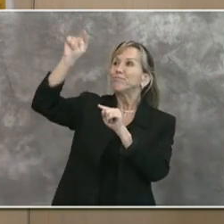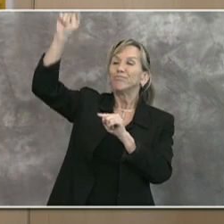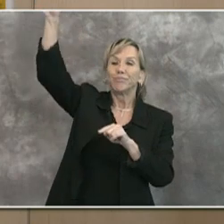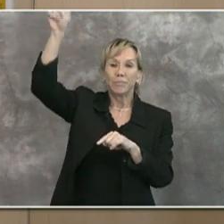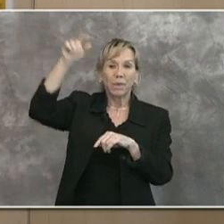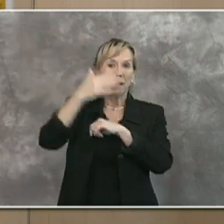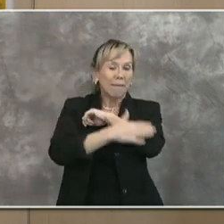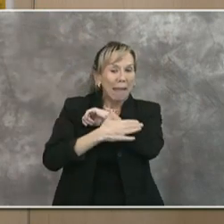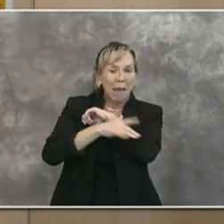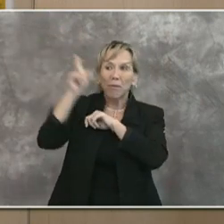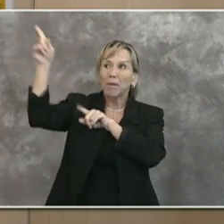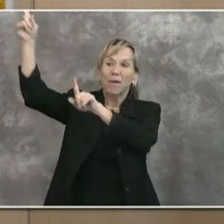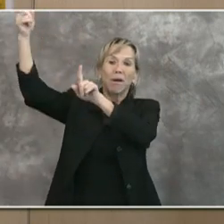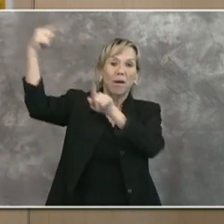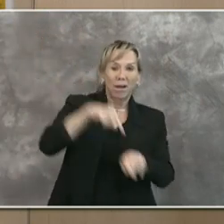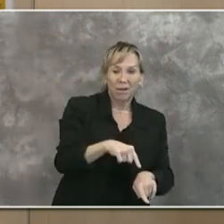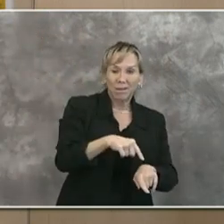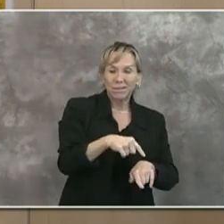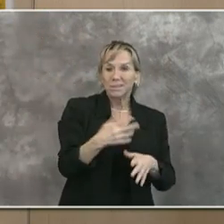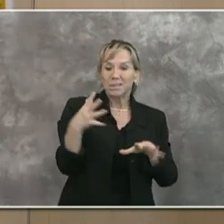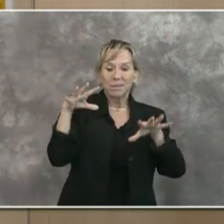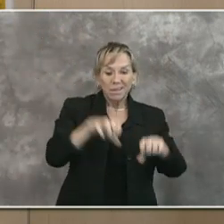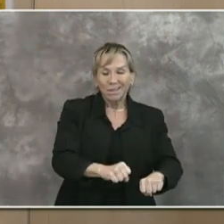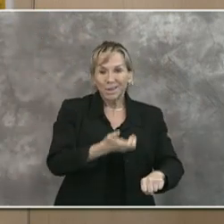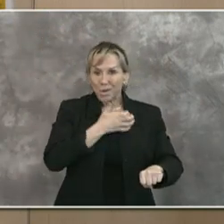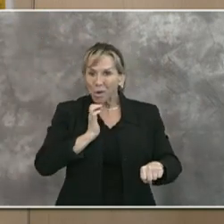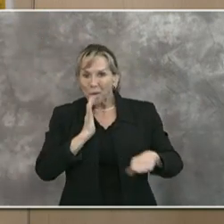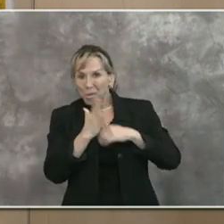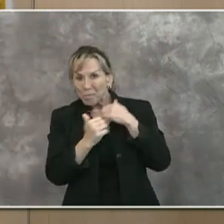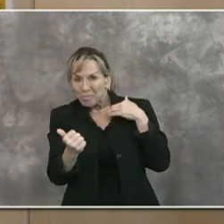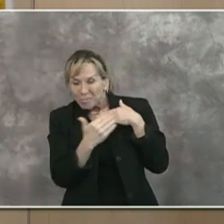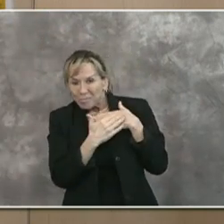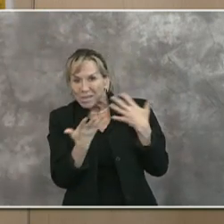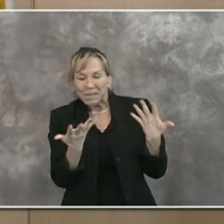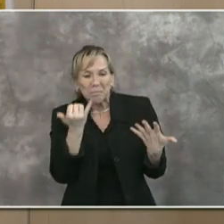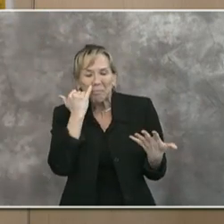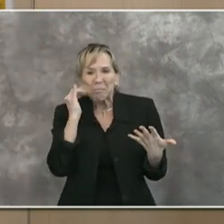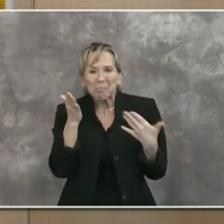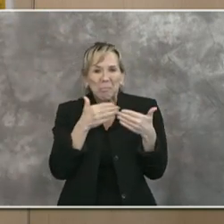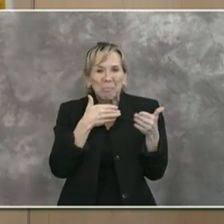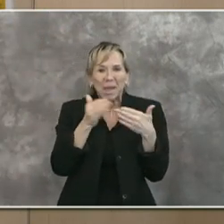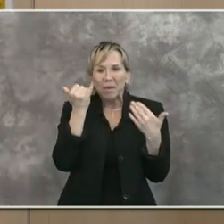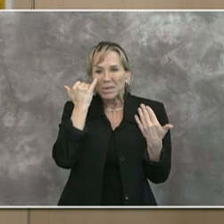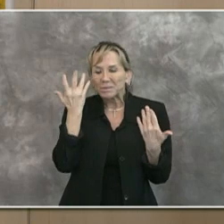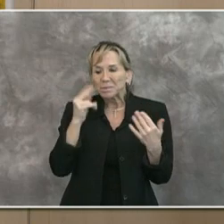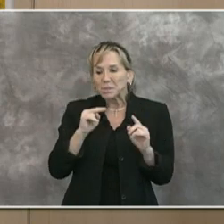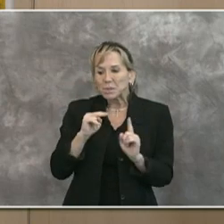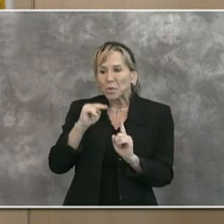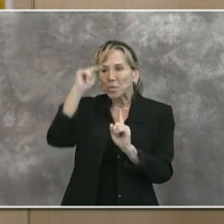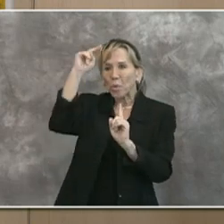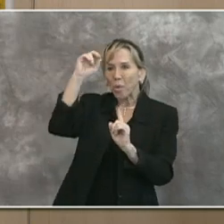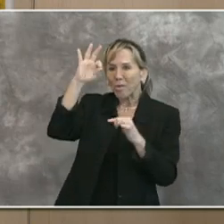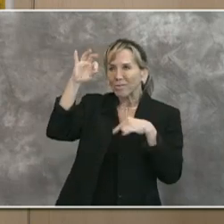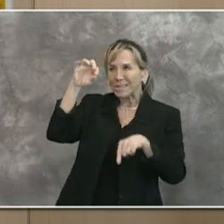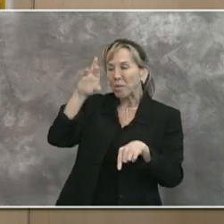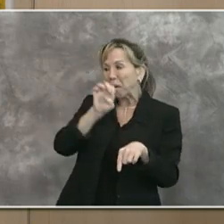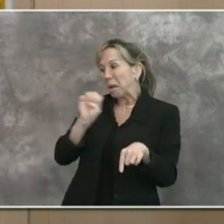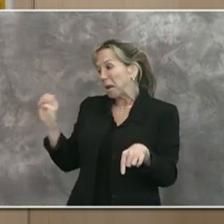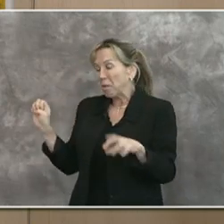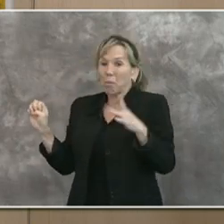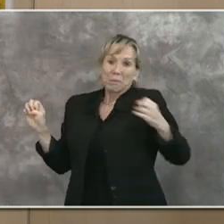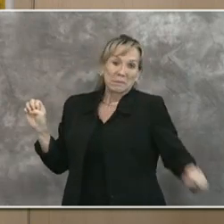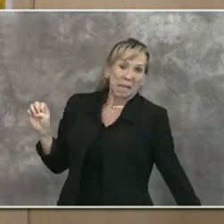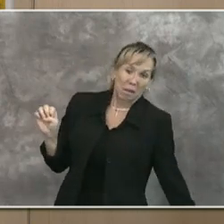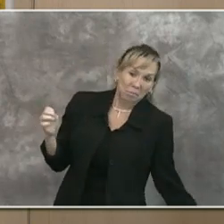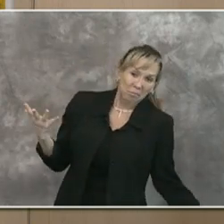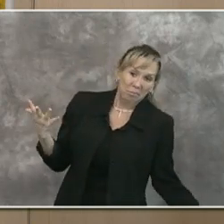counties or locations close by, whether it's to the north or the east or even the south